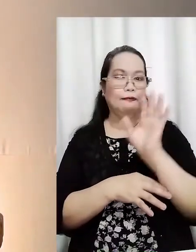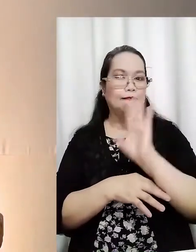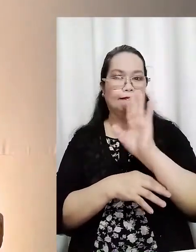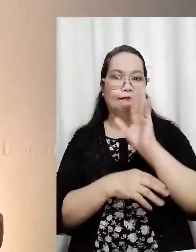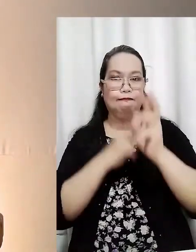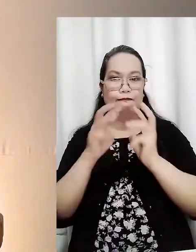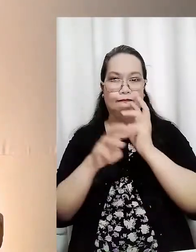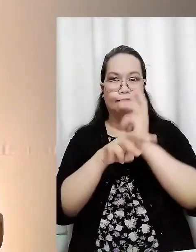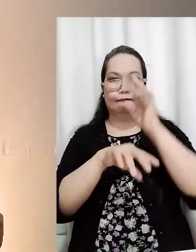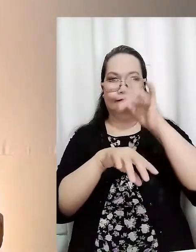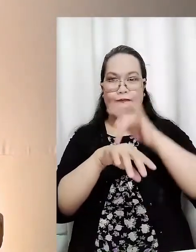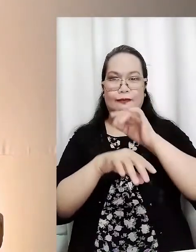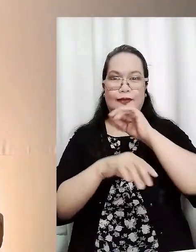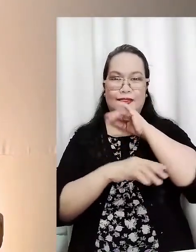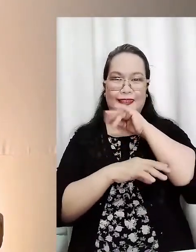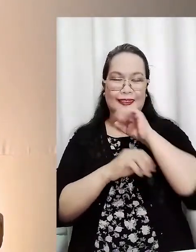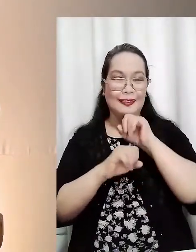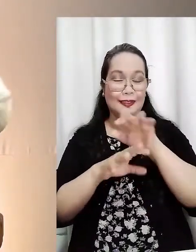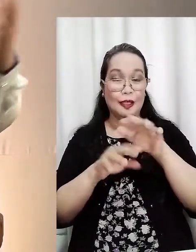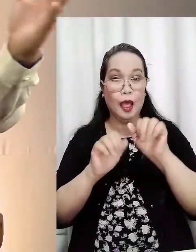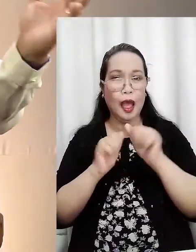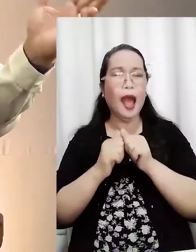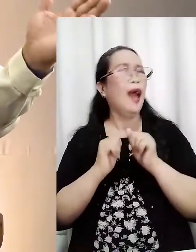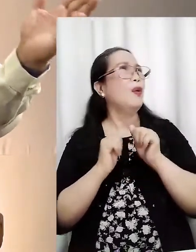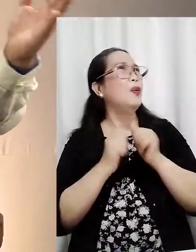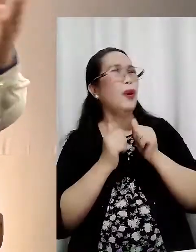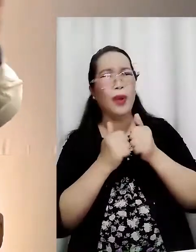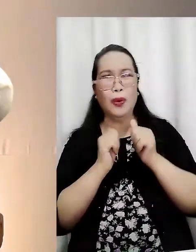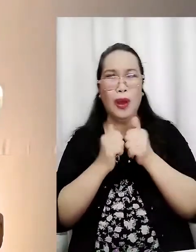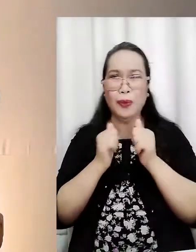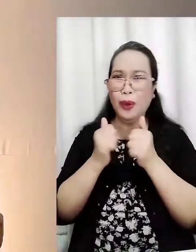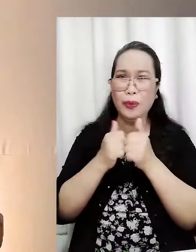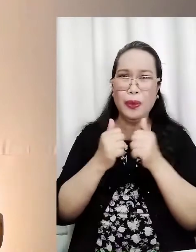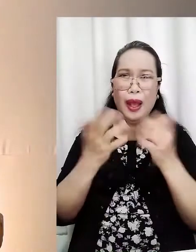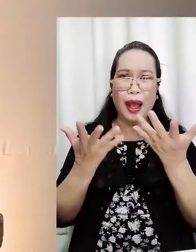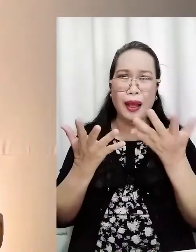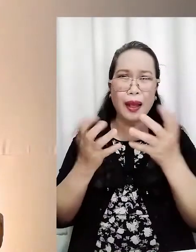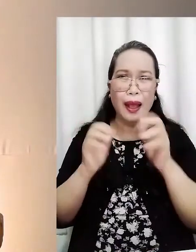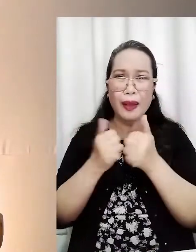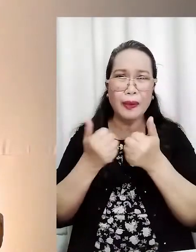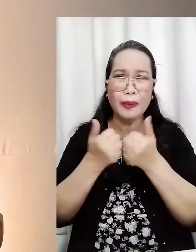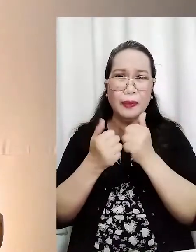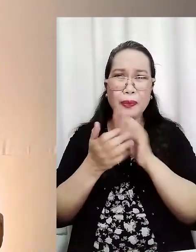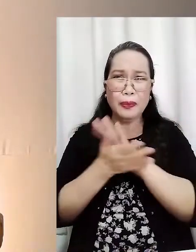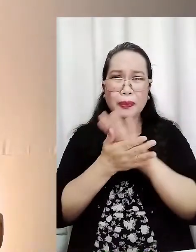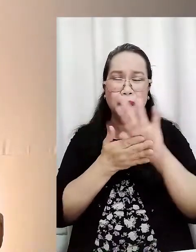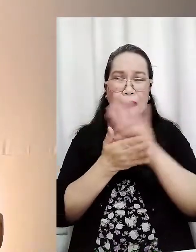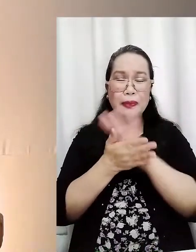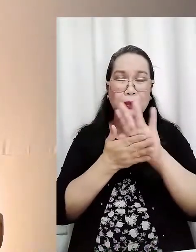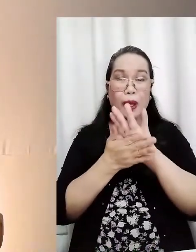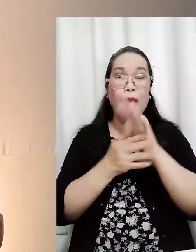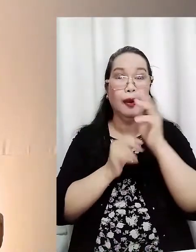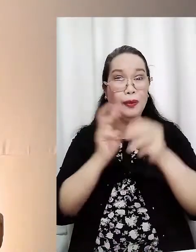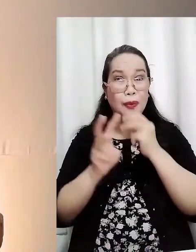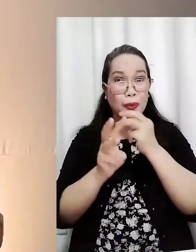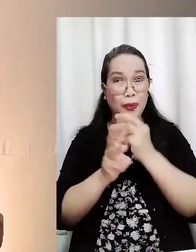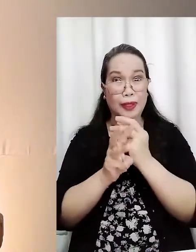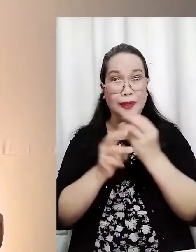keep ourselves pure in a setting, in a world like this?